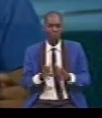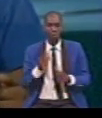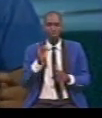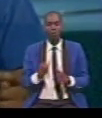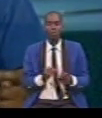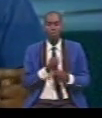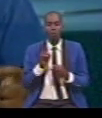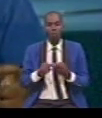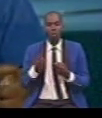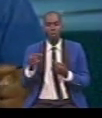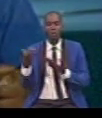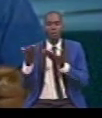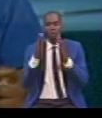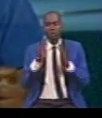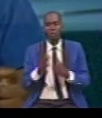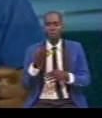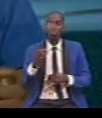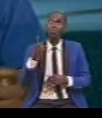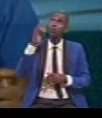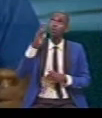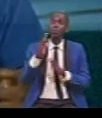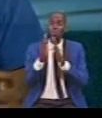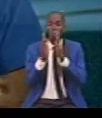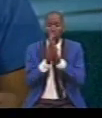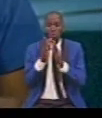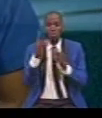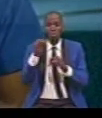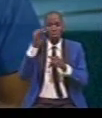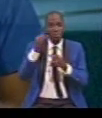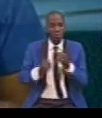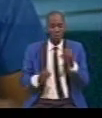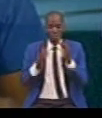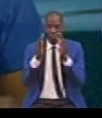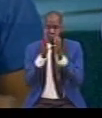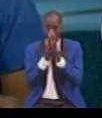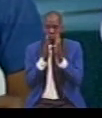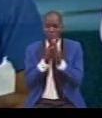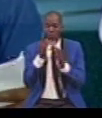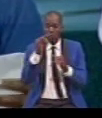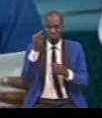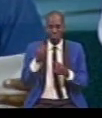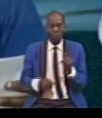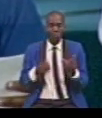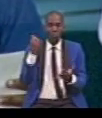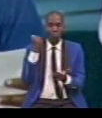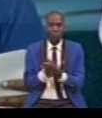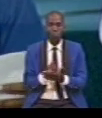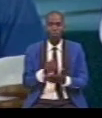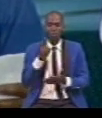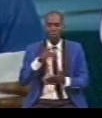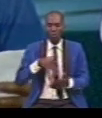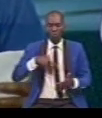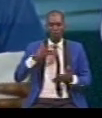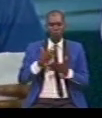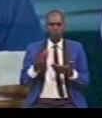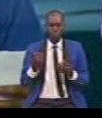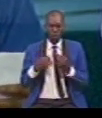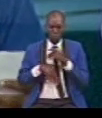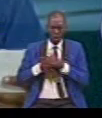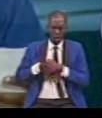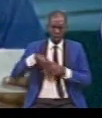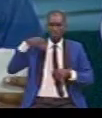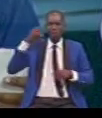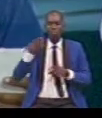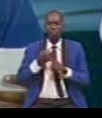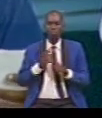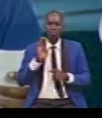the servant of God prayed the last prayer and the last amen, she felt something coming out of